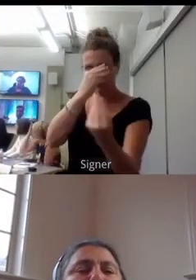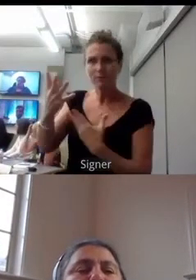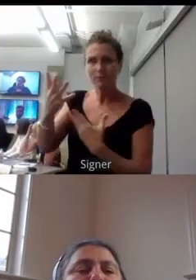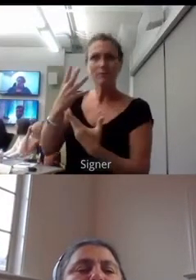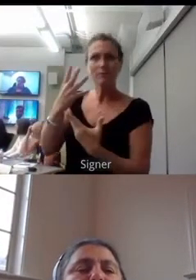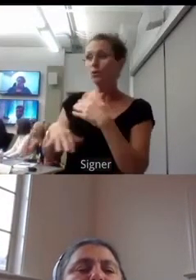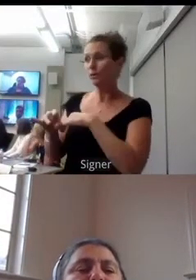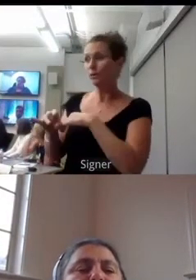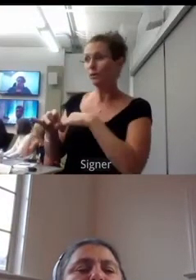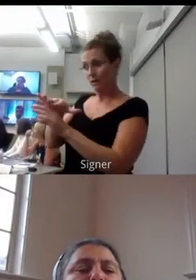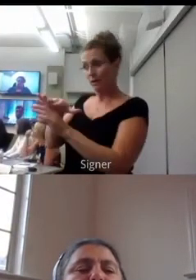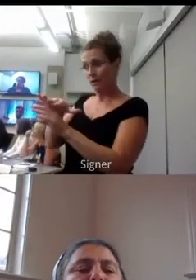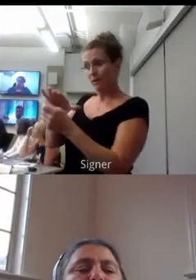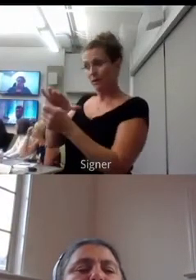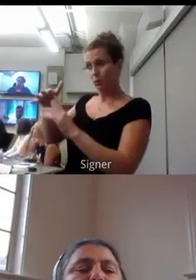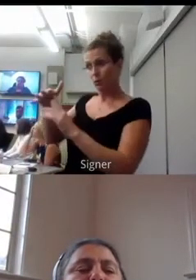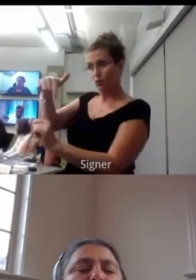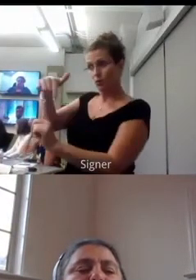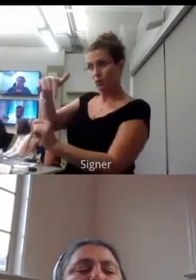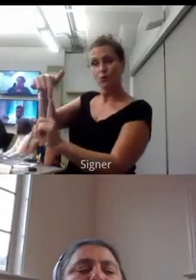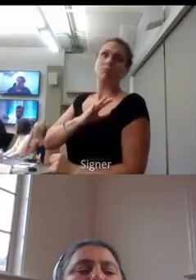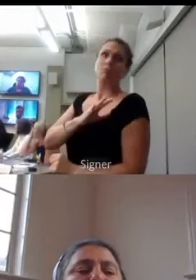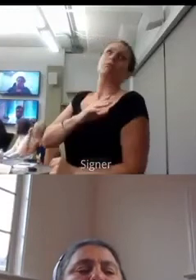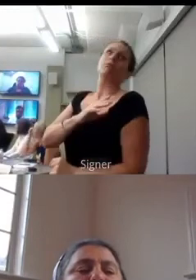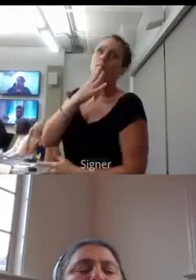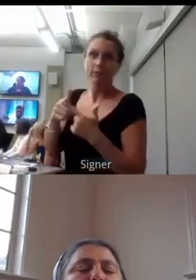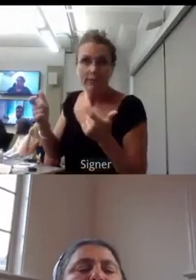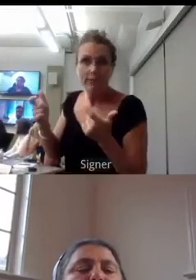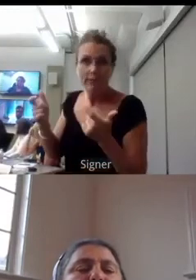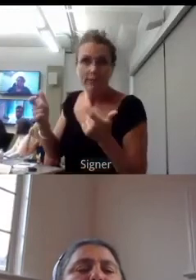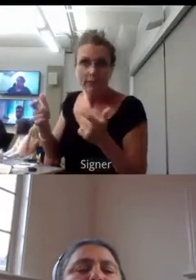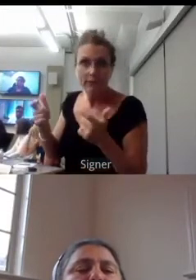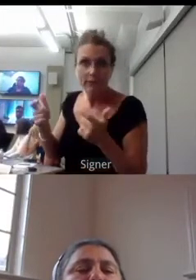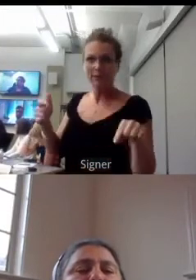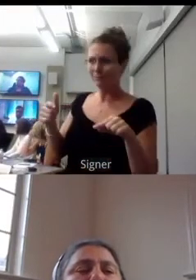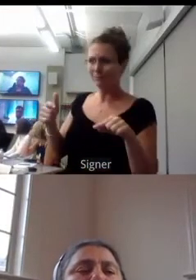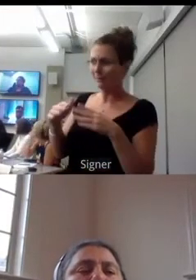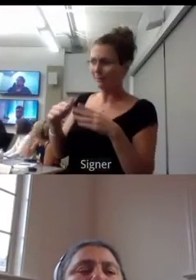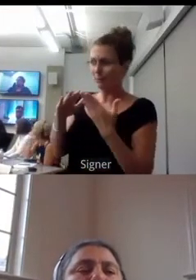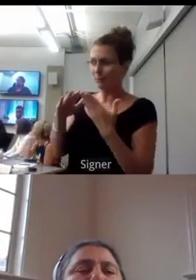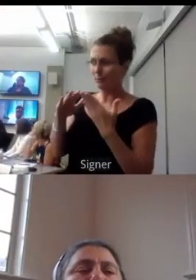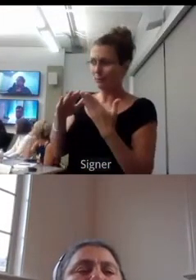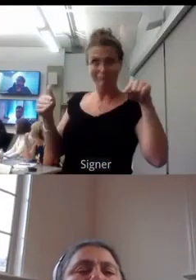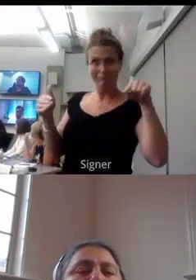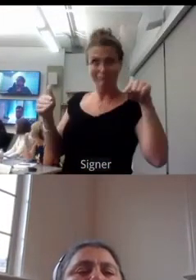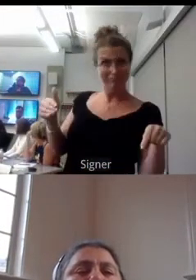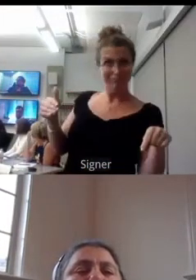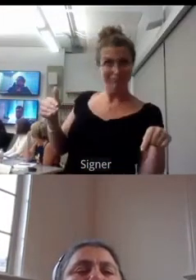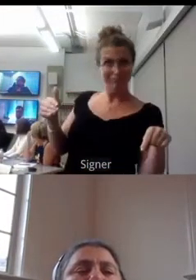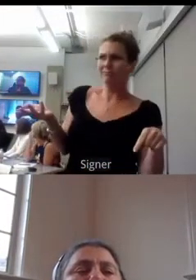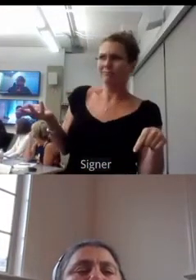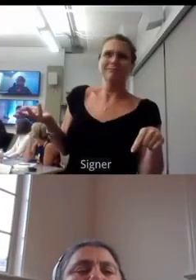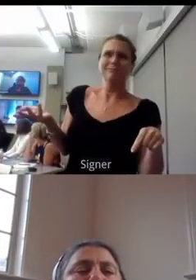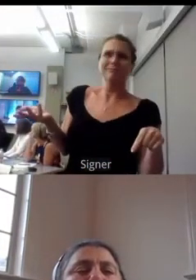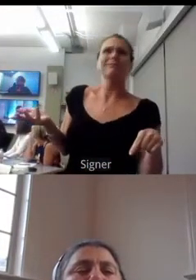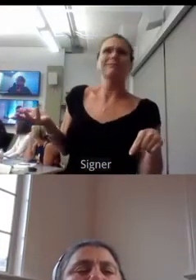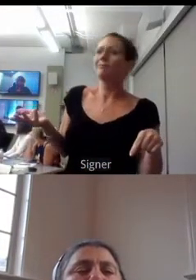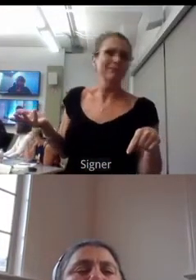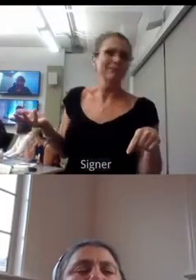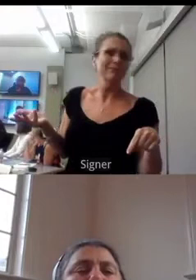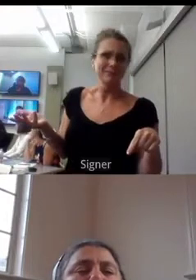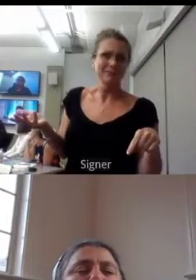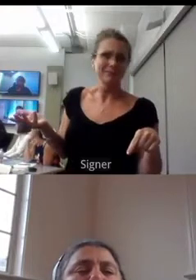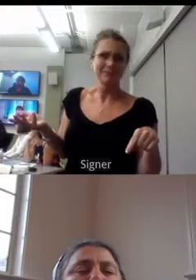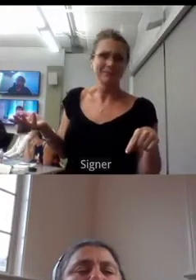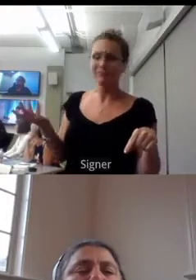great things, and the one right next door had actually never even talked to their counterpart or necessarily even knew it was